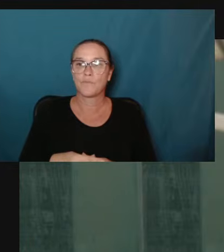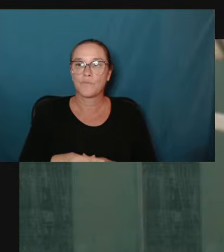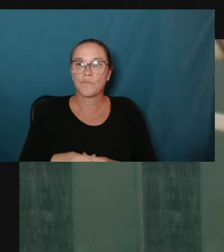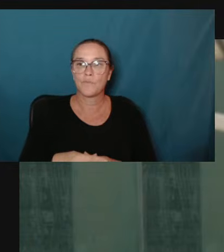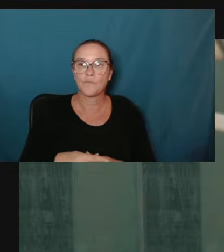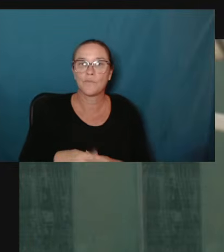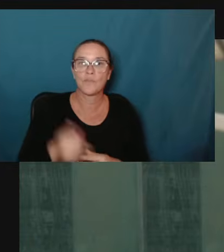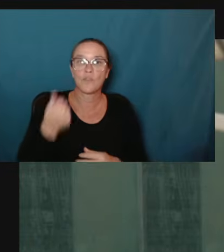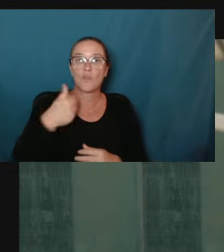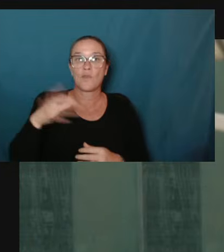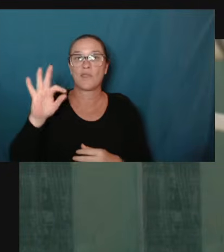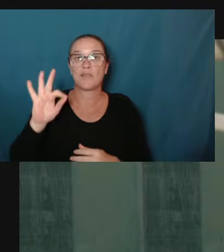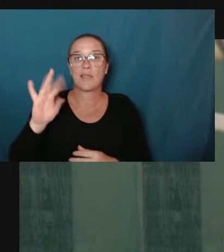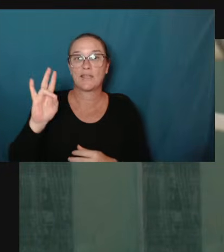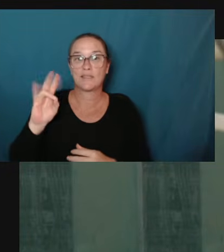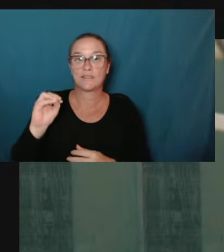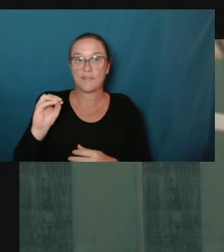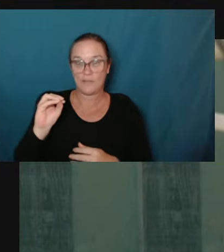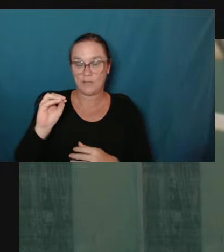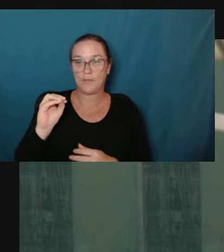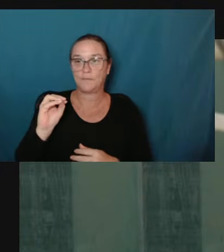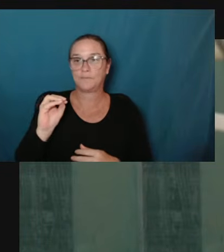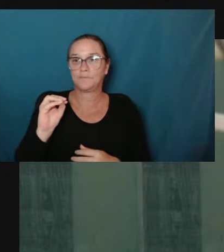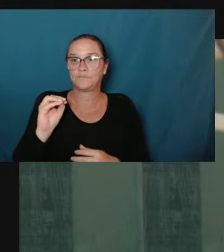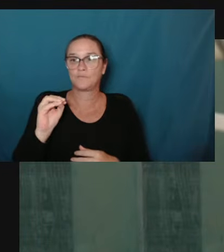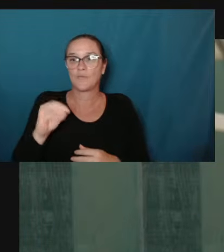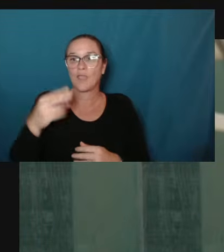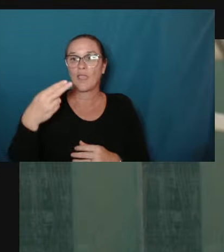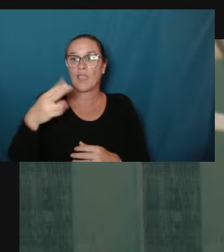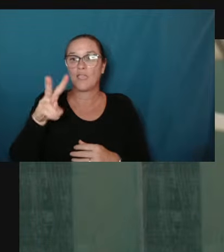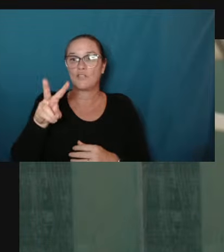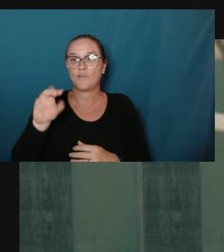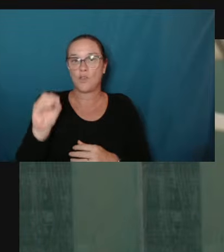in 1970, HVO was able